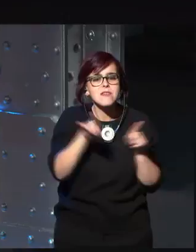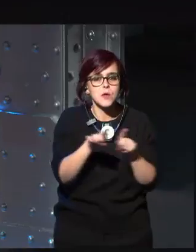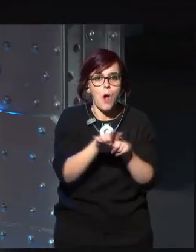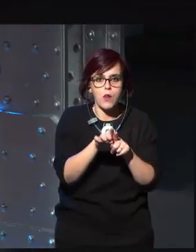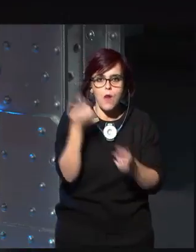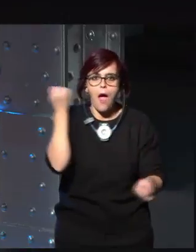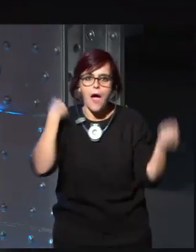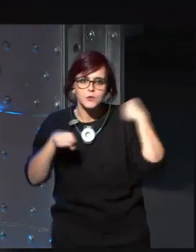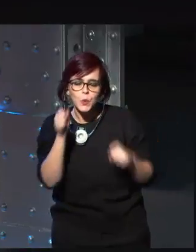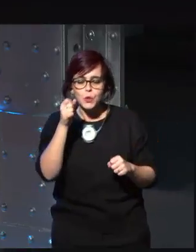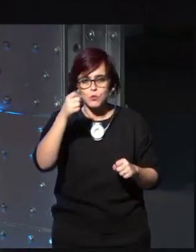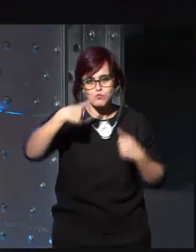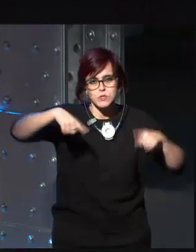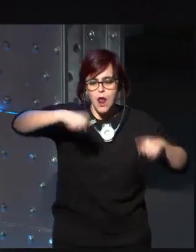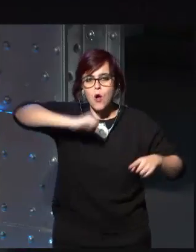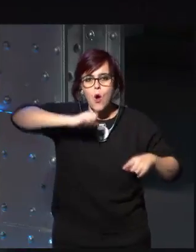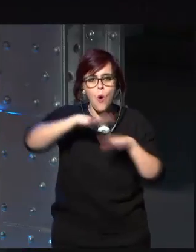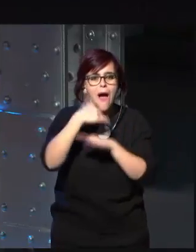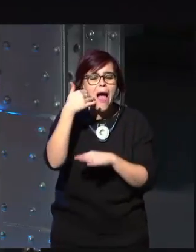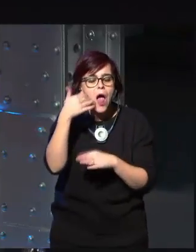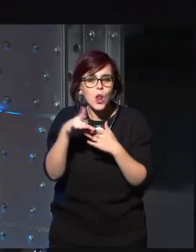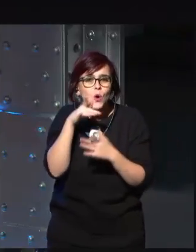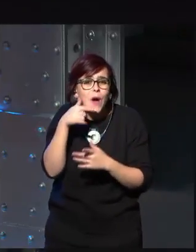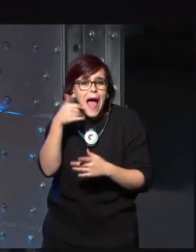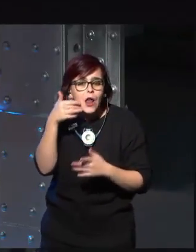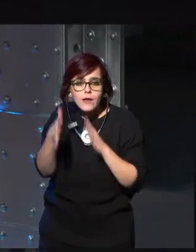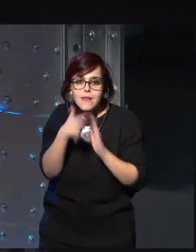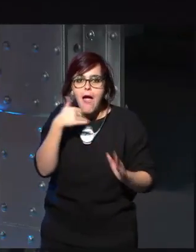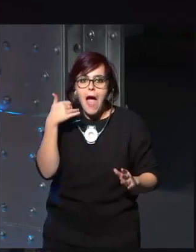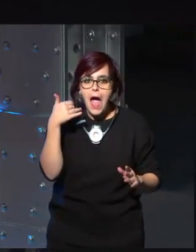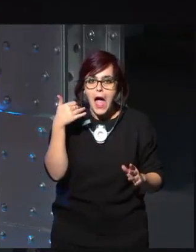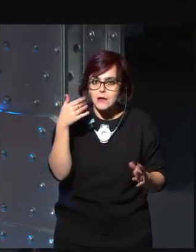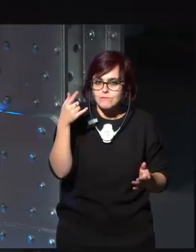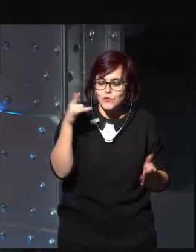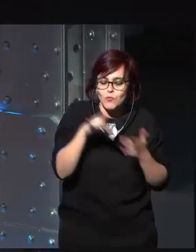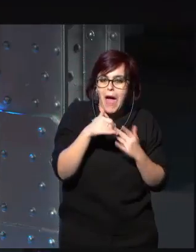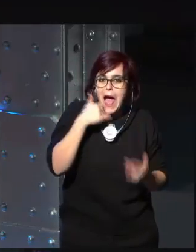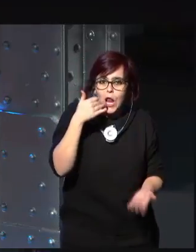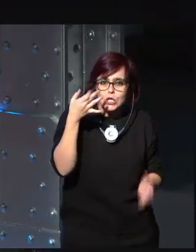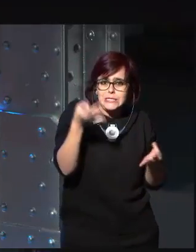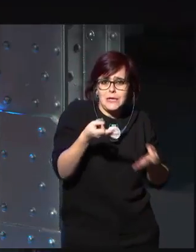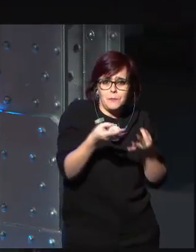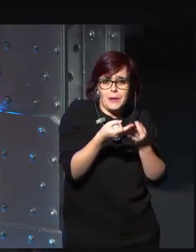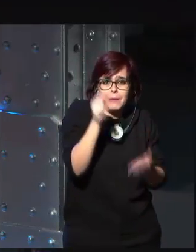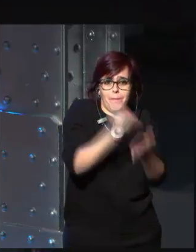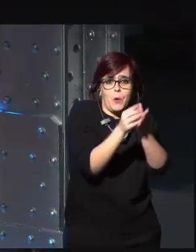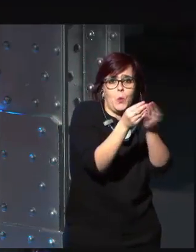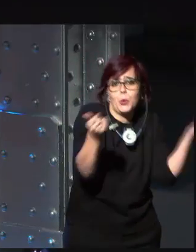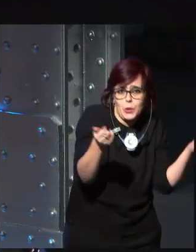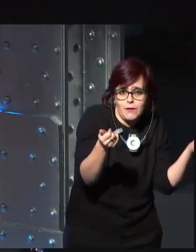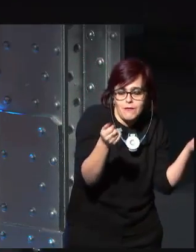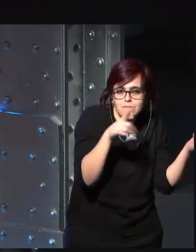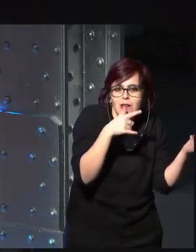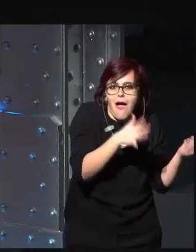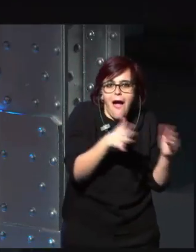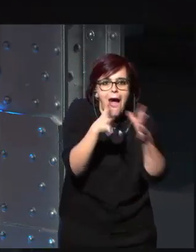was ephemeral, making it something now that lasts forever. And you want it to be as accurate as possible. Tape introduced this concept of basically